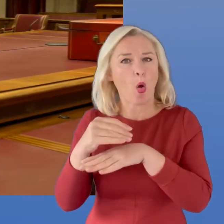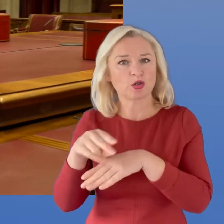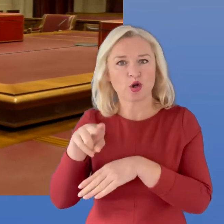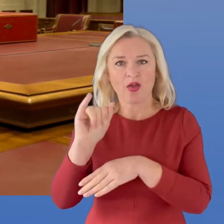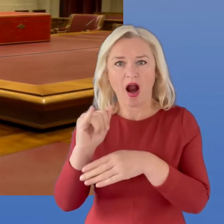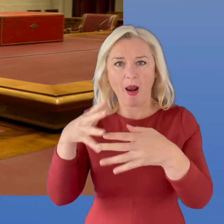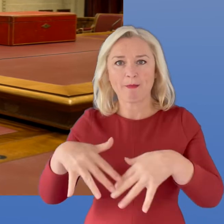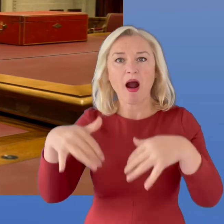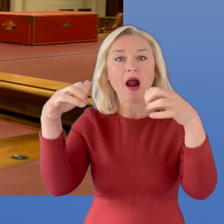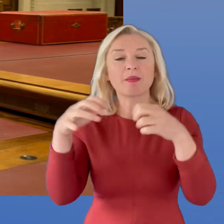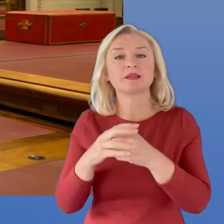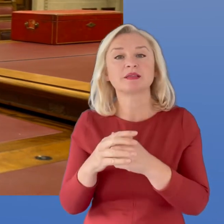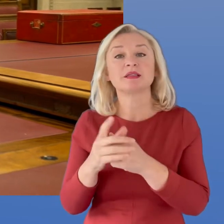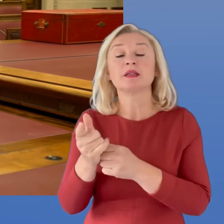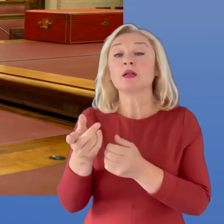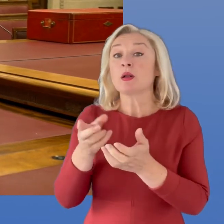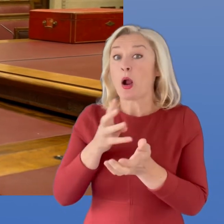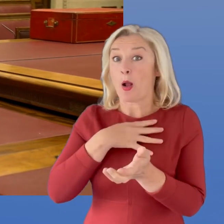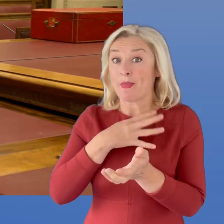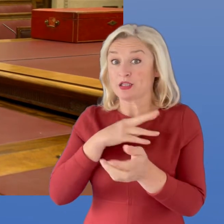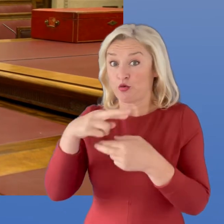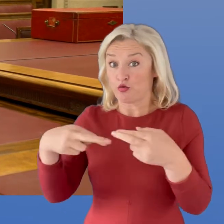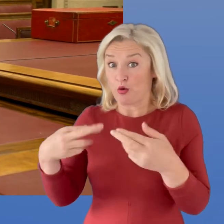use as an Assembly committee room and events space.